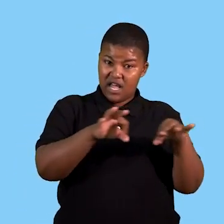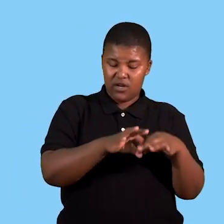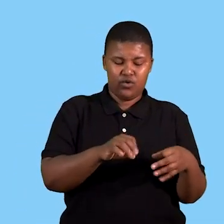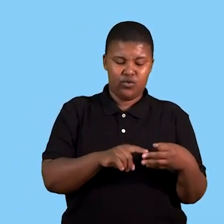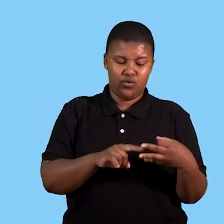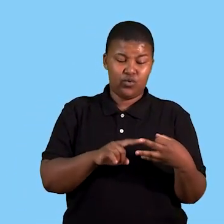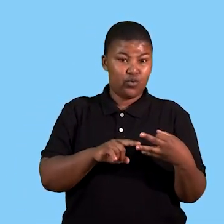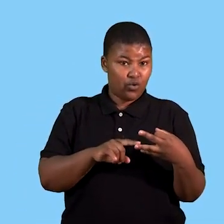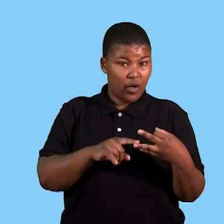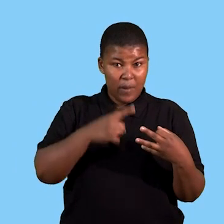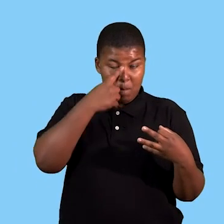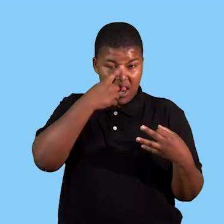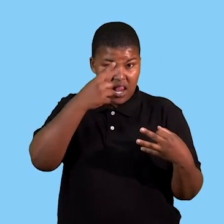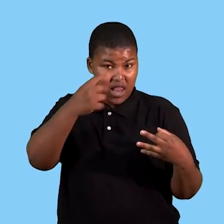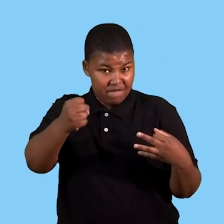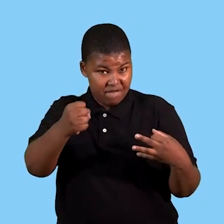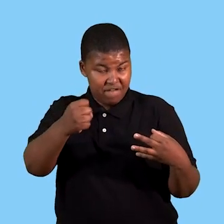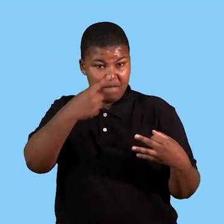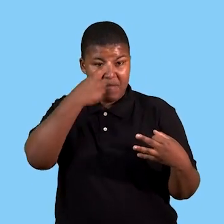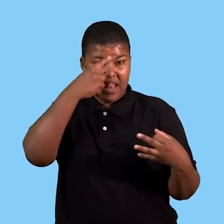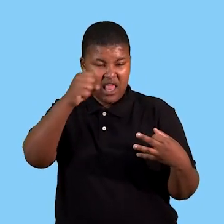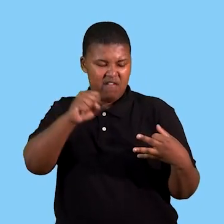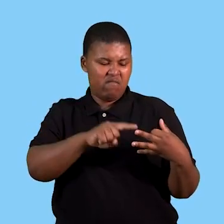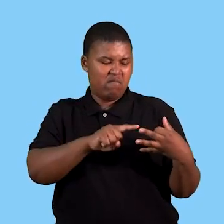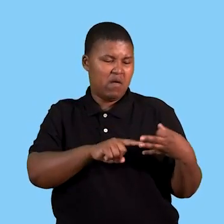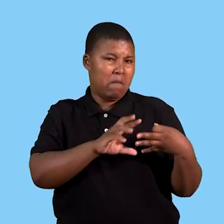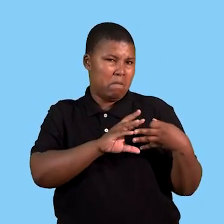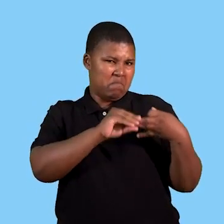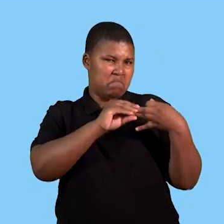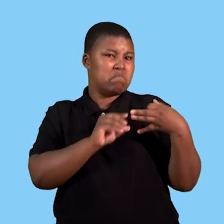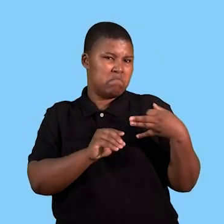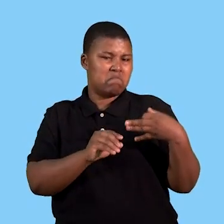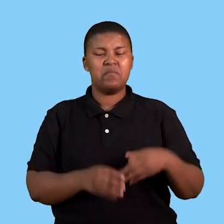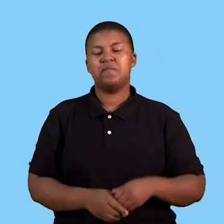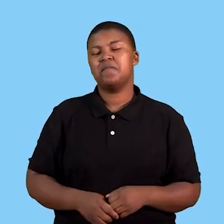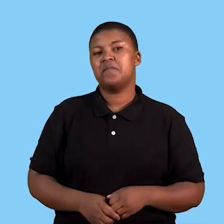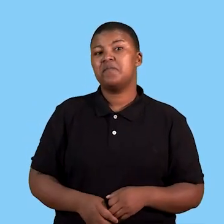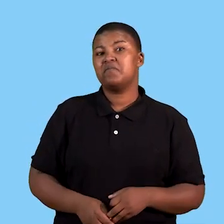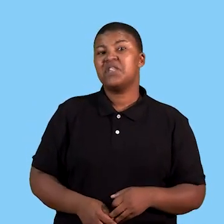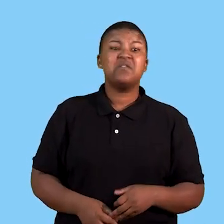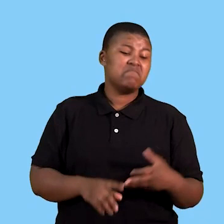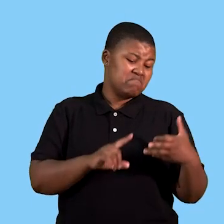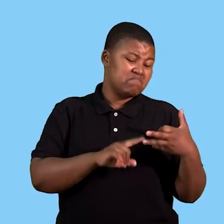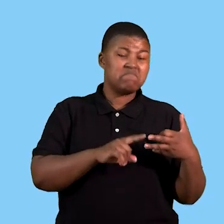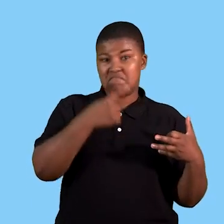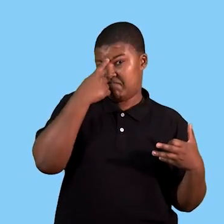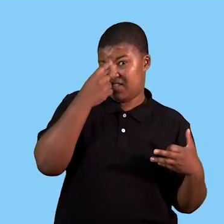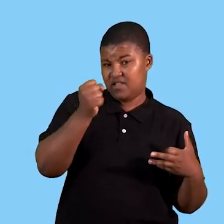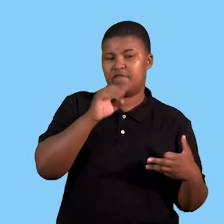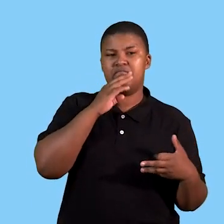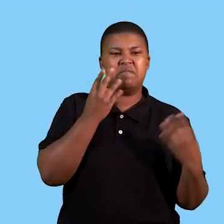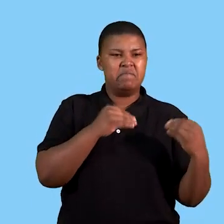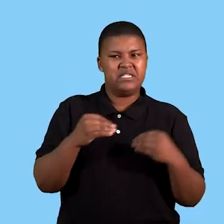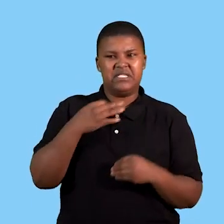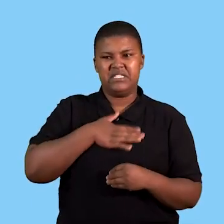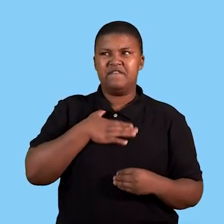beliefs actually go hand in hand. The beliefs is what a business feels are true.